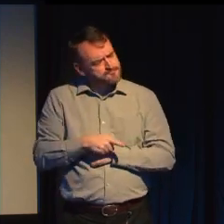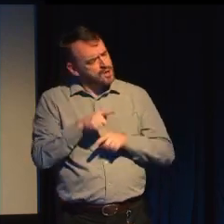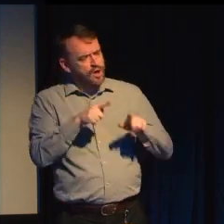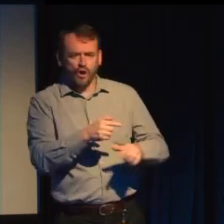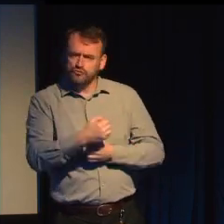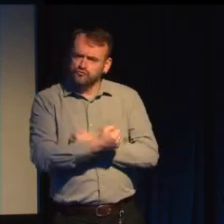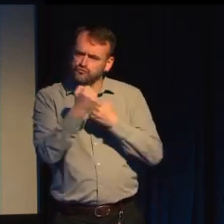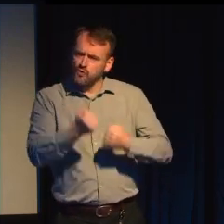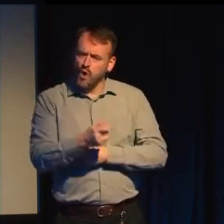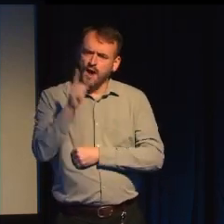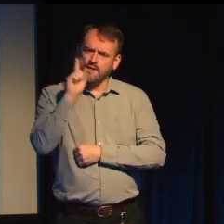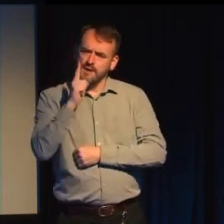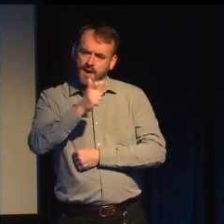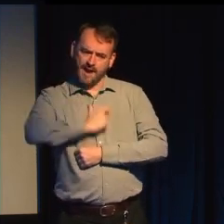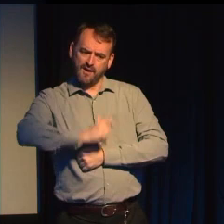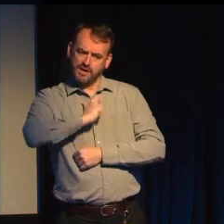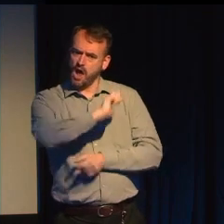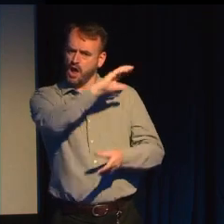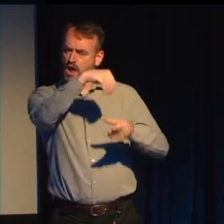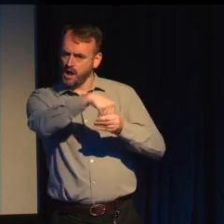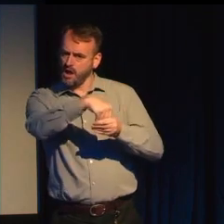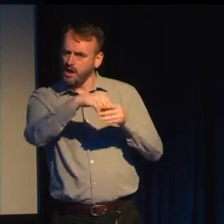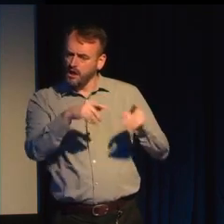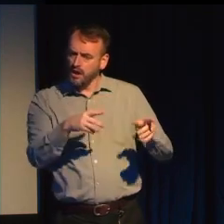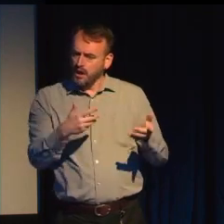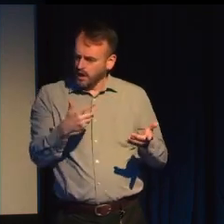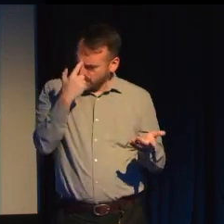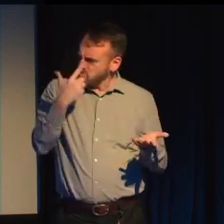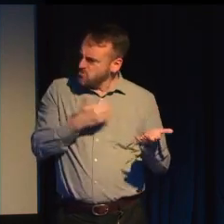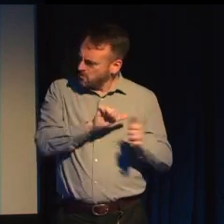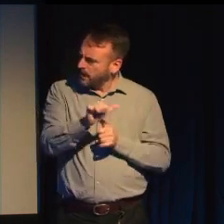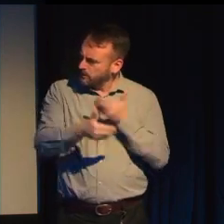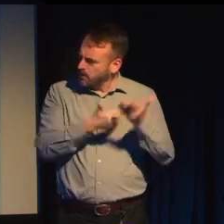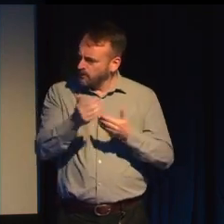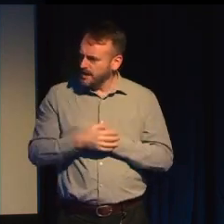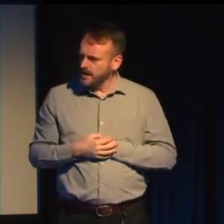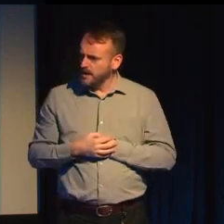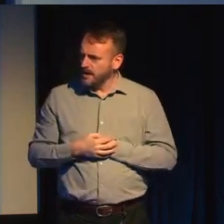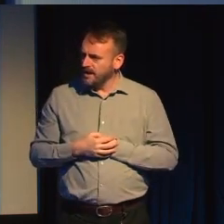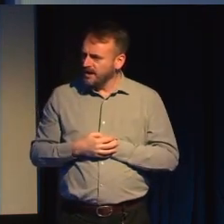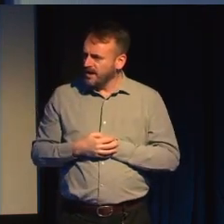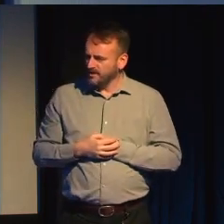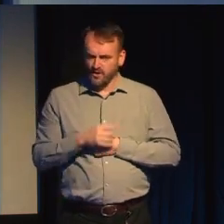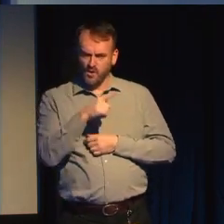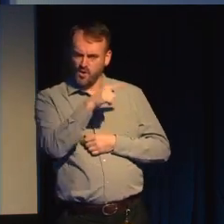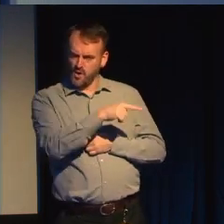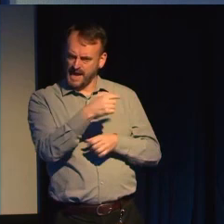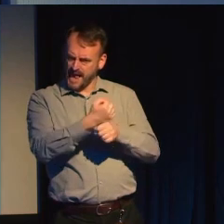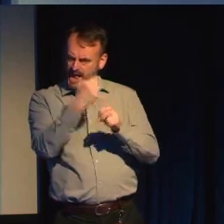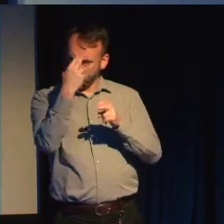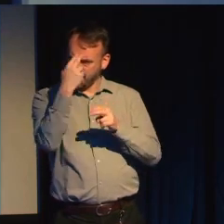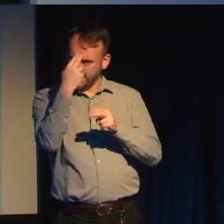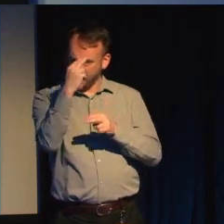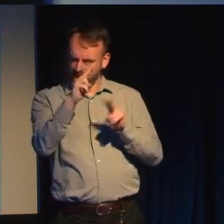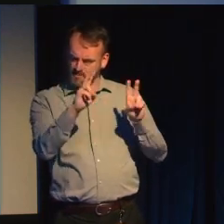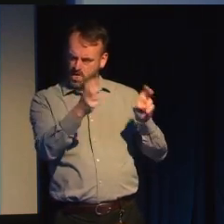a much better story. So it's sort of ironic that the game has a name that sort of appears to be slightly tinged with